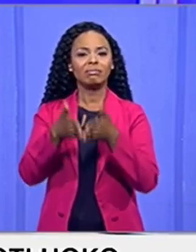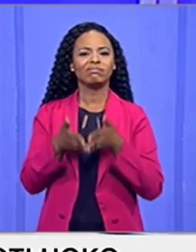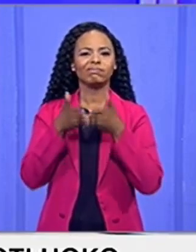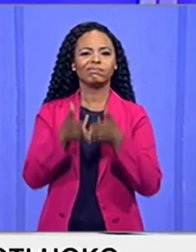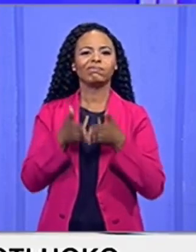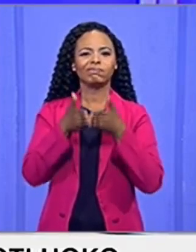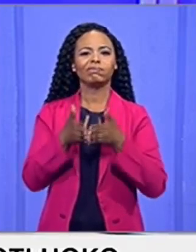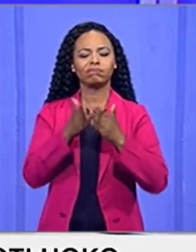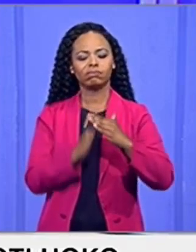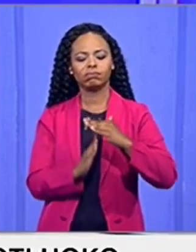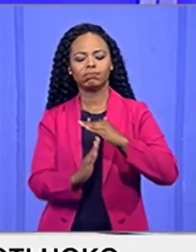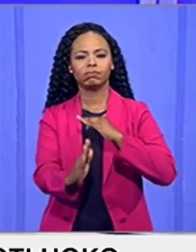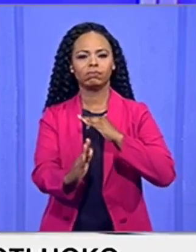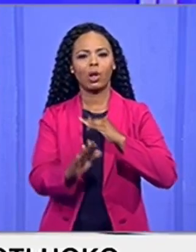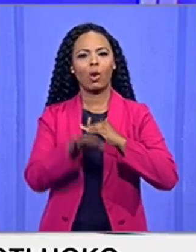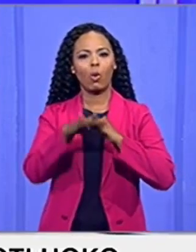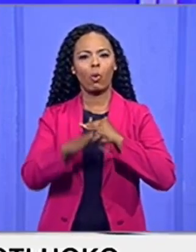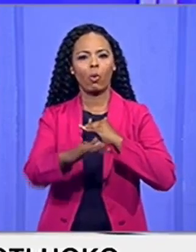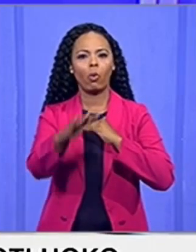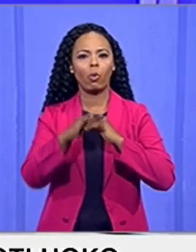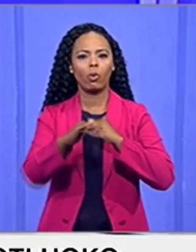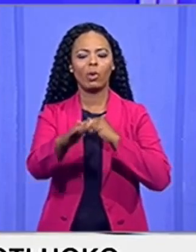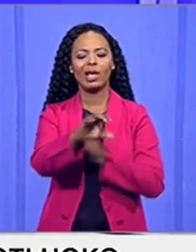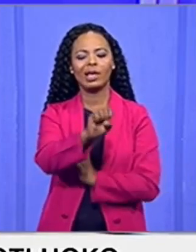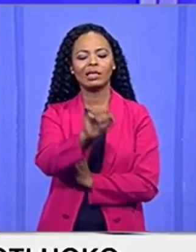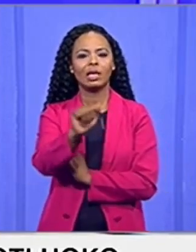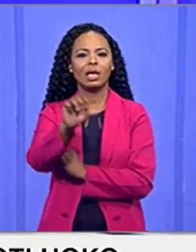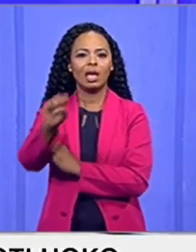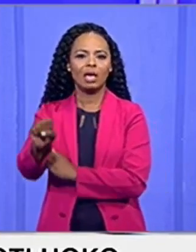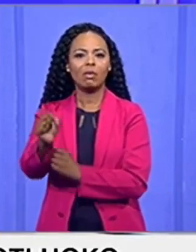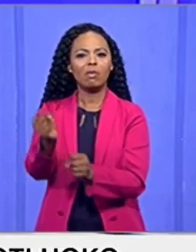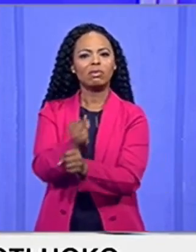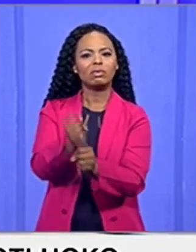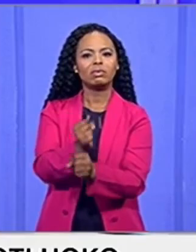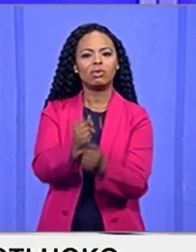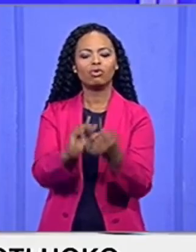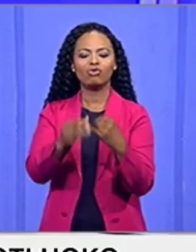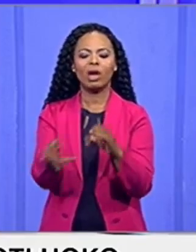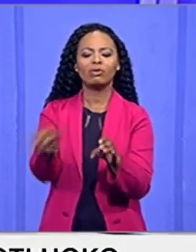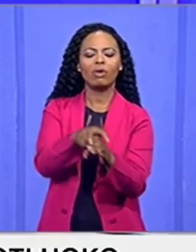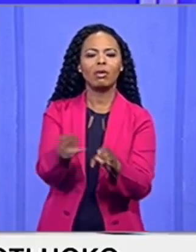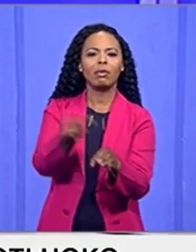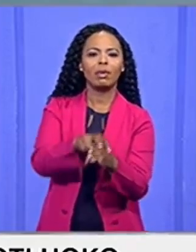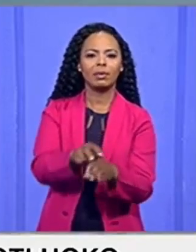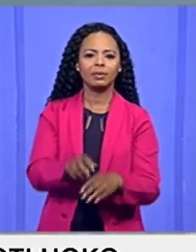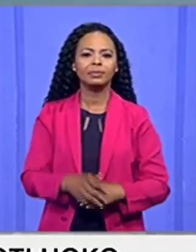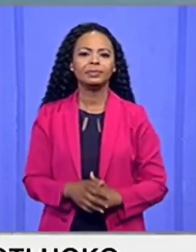ga metsi SAS Man 30 se ne se tsweletse ka go leka go bapega.